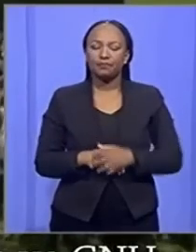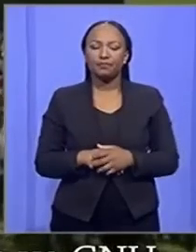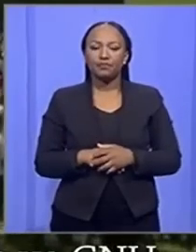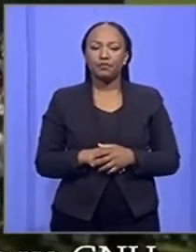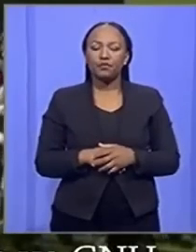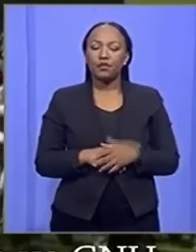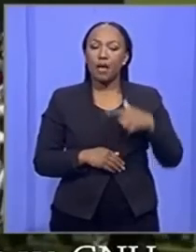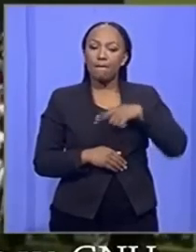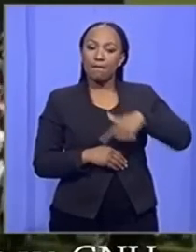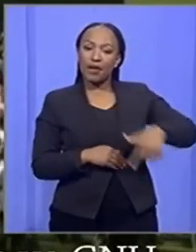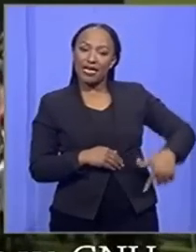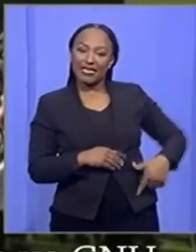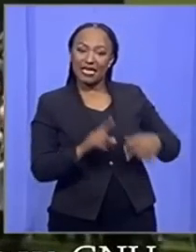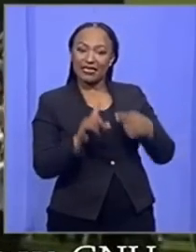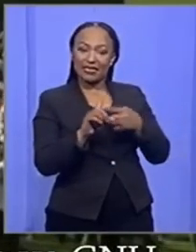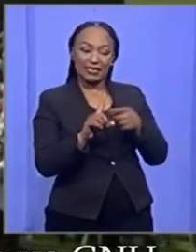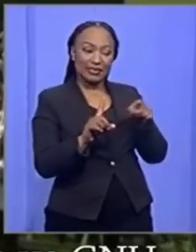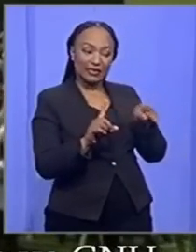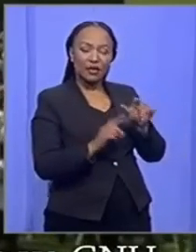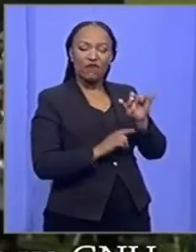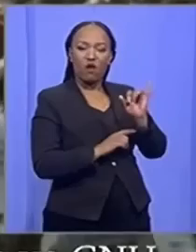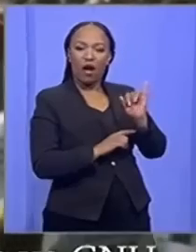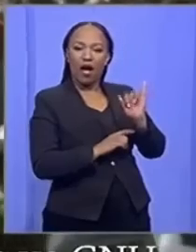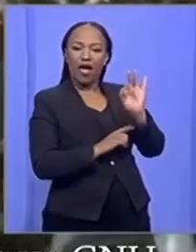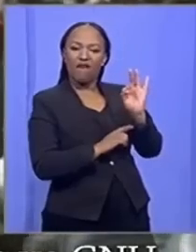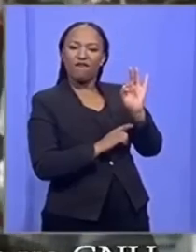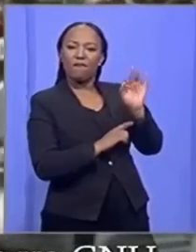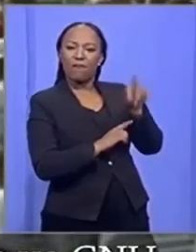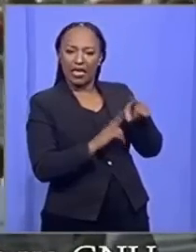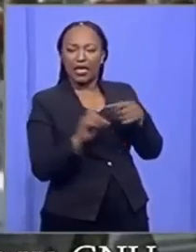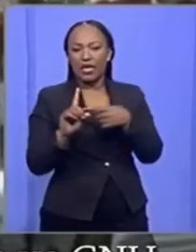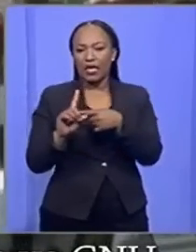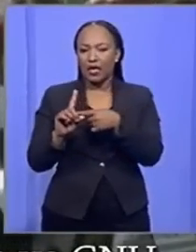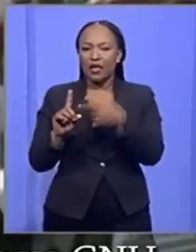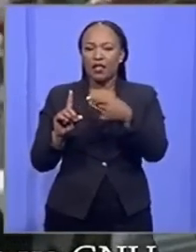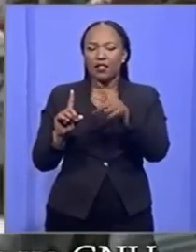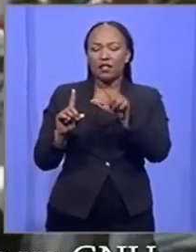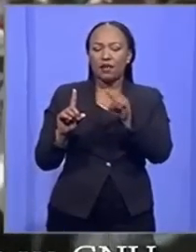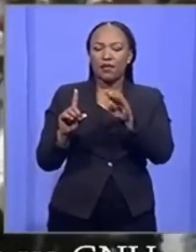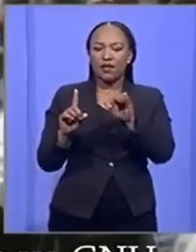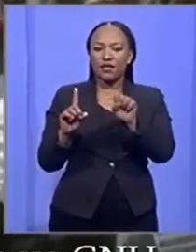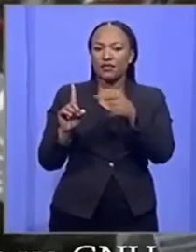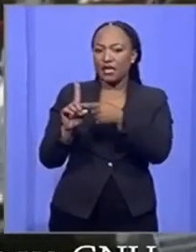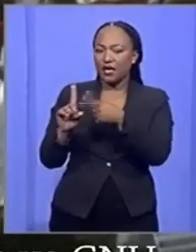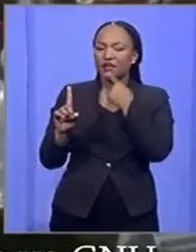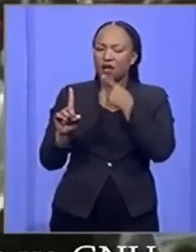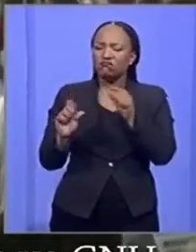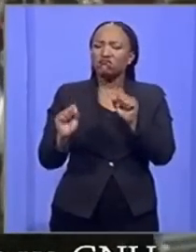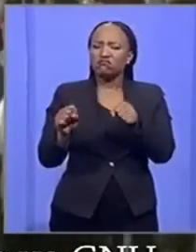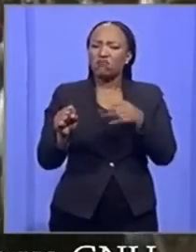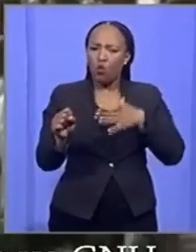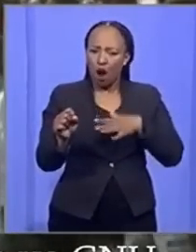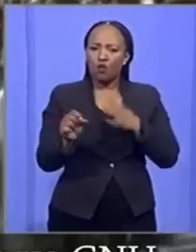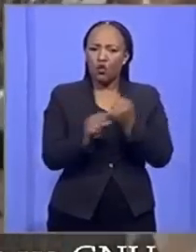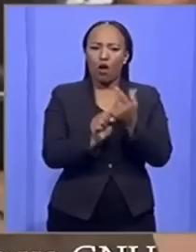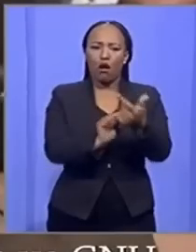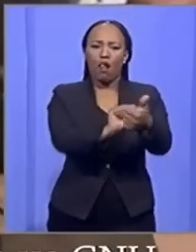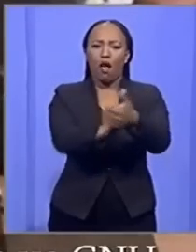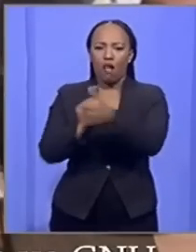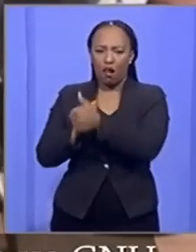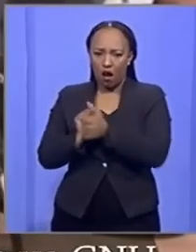Mopresidente wa Inkatha Freedom Party Velingosini Hlabisa o re mokgatlo wa gabo o ikemišeditše go šomišana le mekgatlo ye mengwe go hlama mmuši wa botee